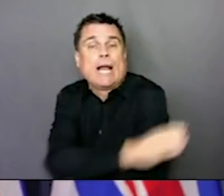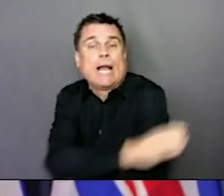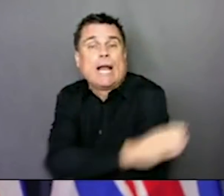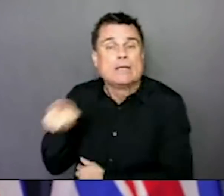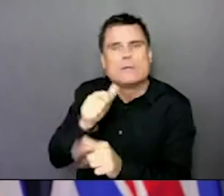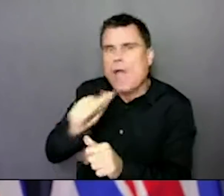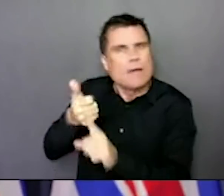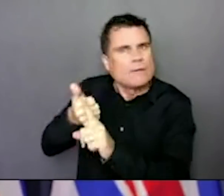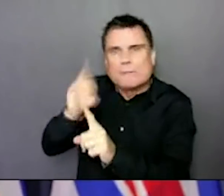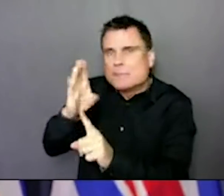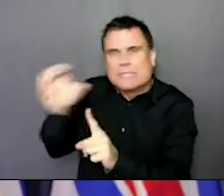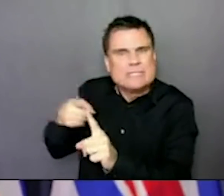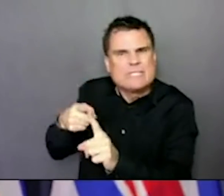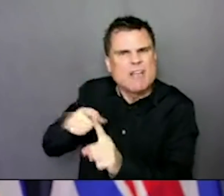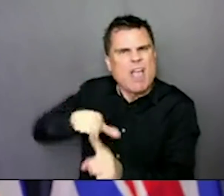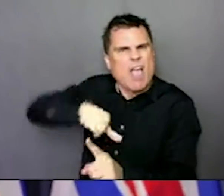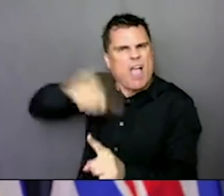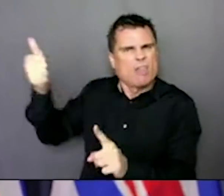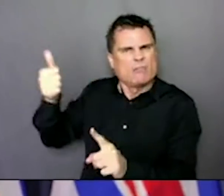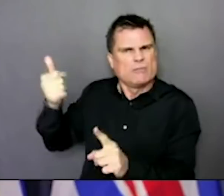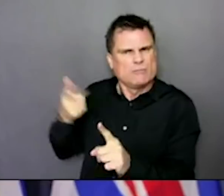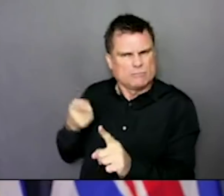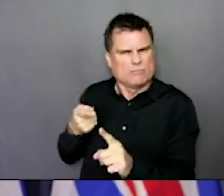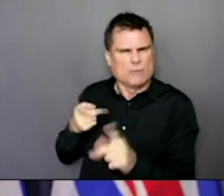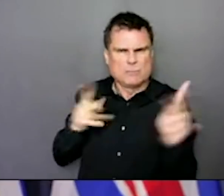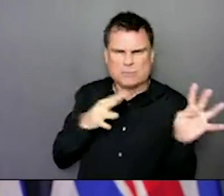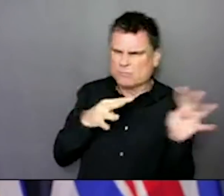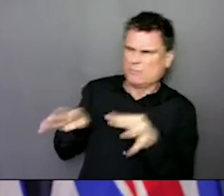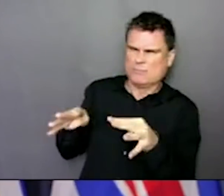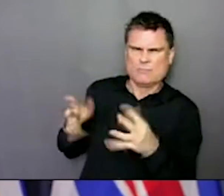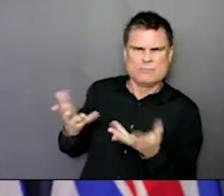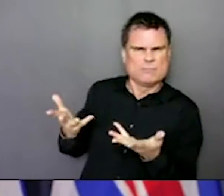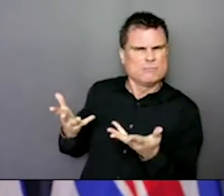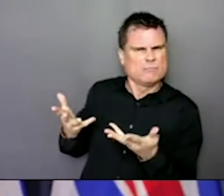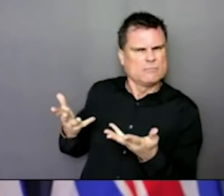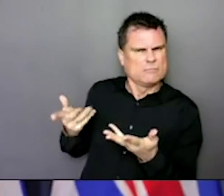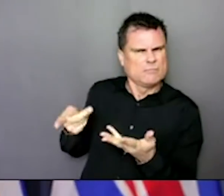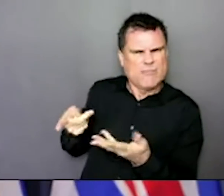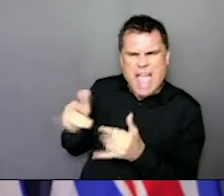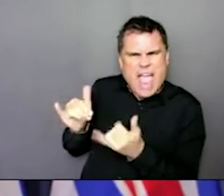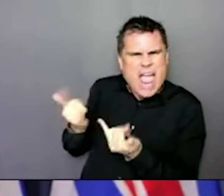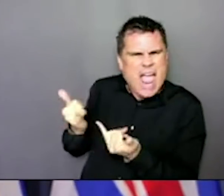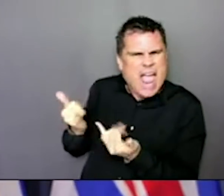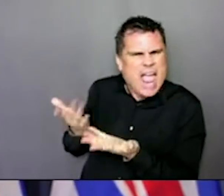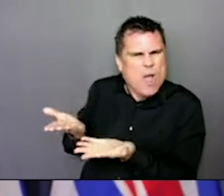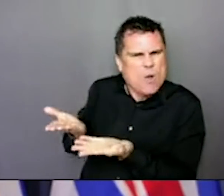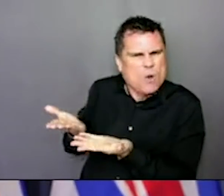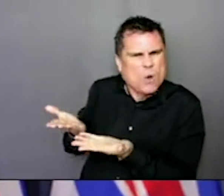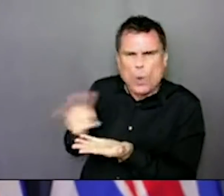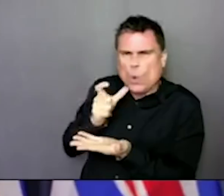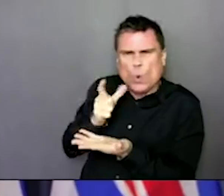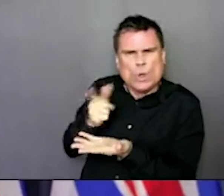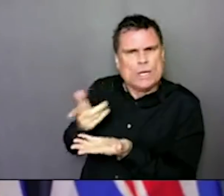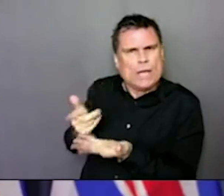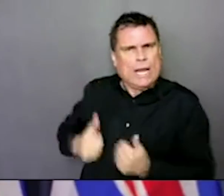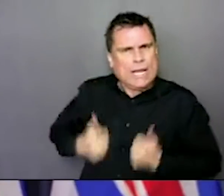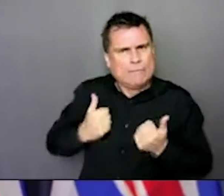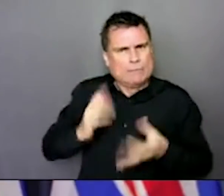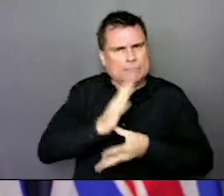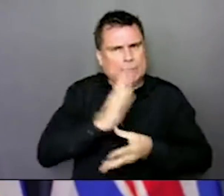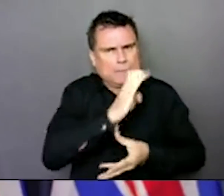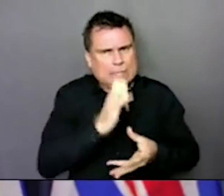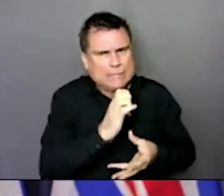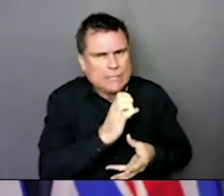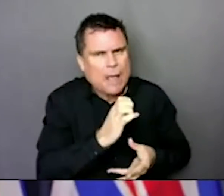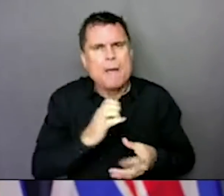ability to support people's needs there, and she wondered if a travel ban is something that could be done. I know a few